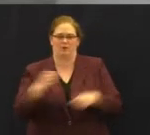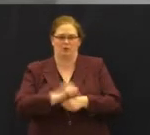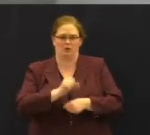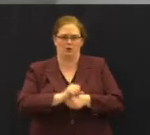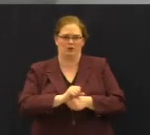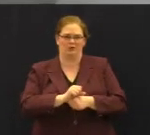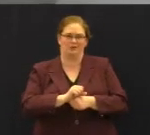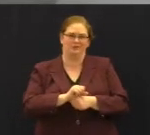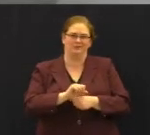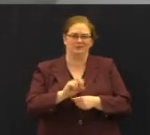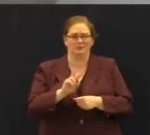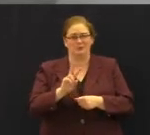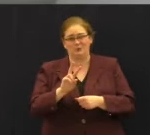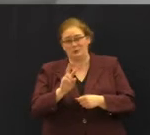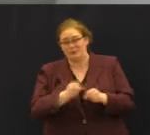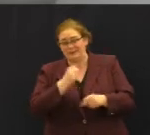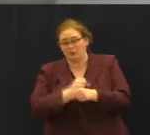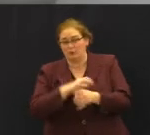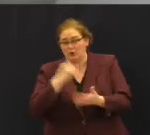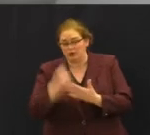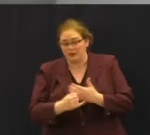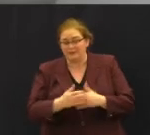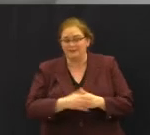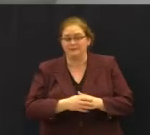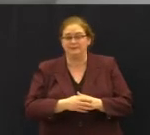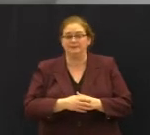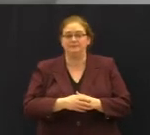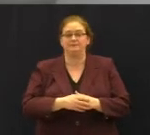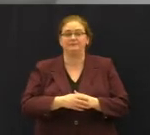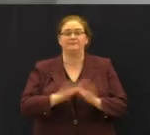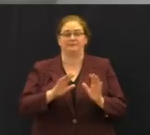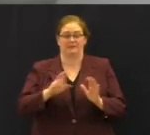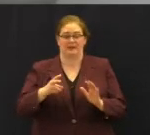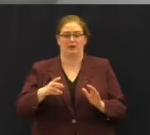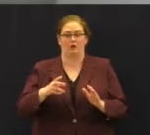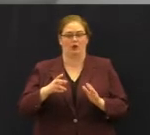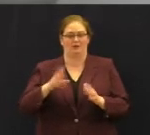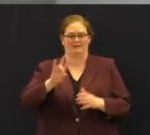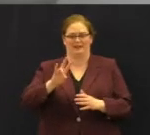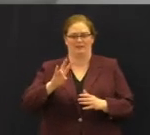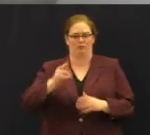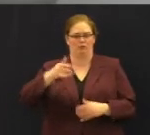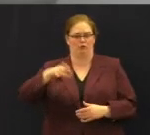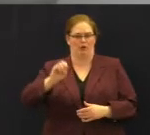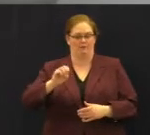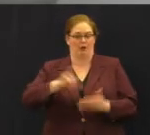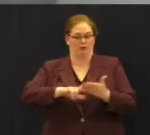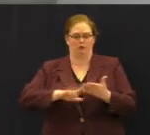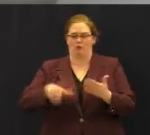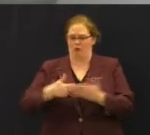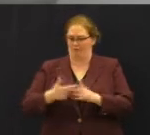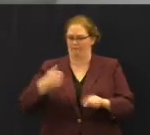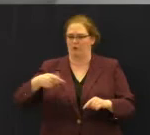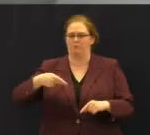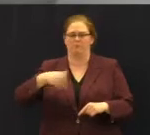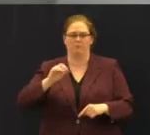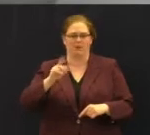about a two-year project. Our 7 prime contractors are all from Bucks County, from